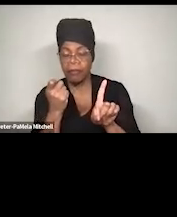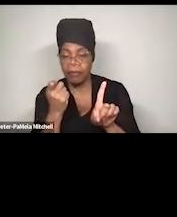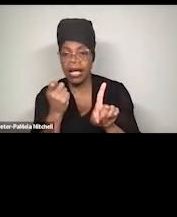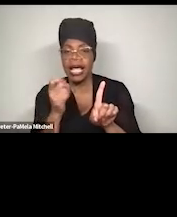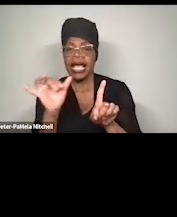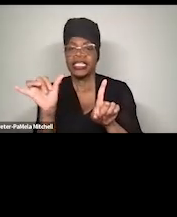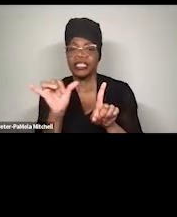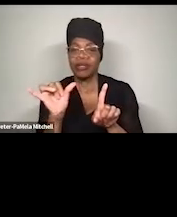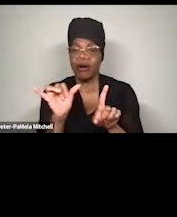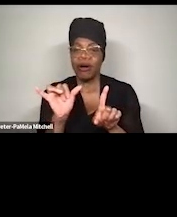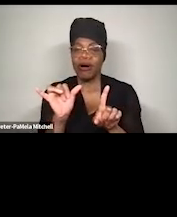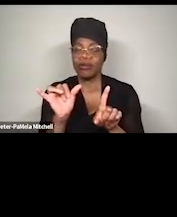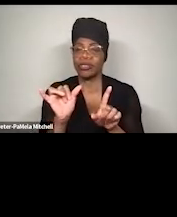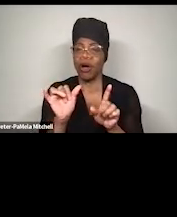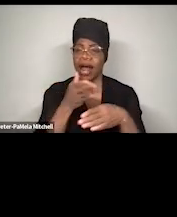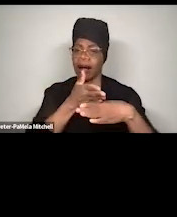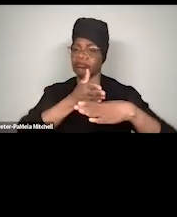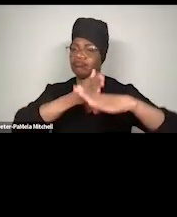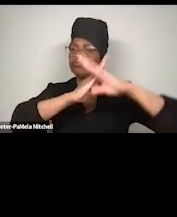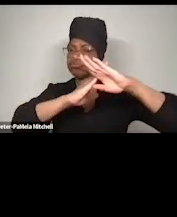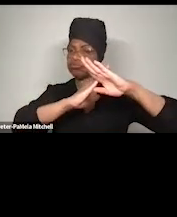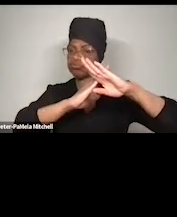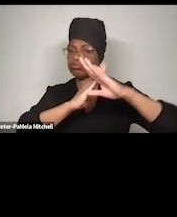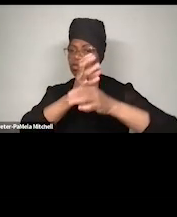is also a big barrier to kind of